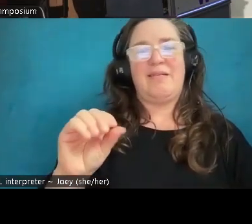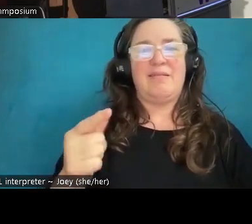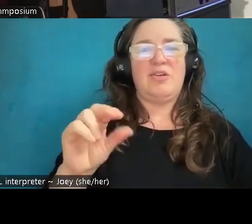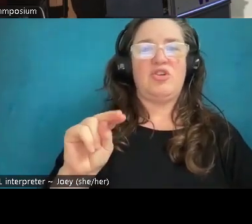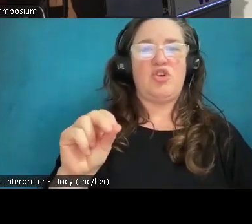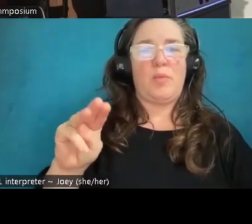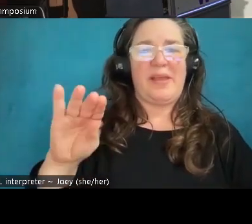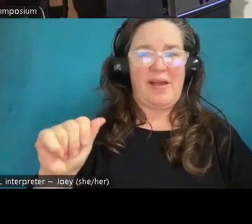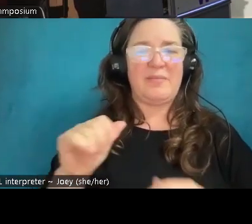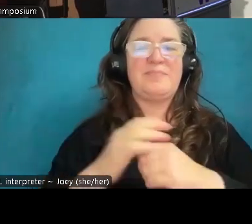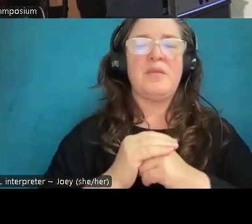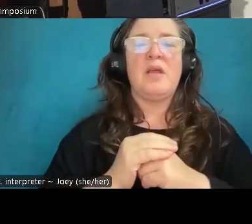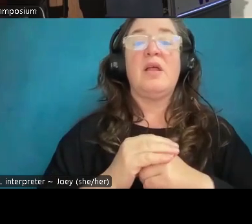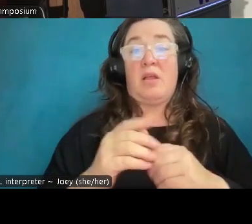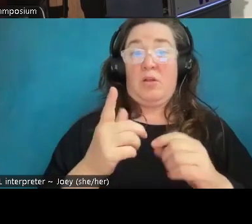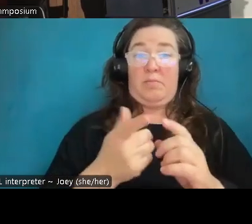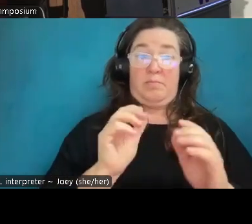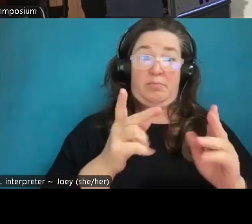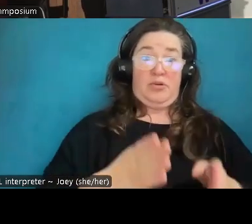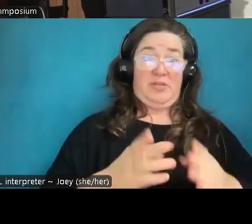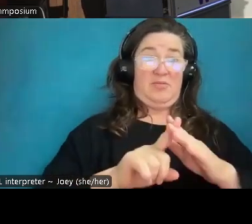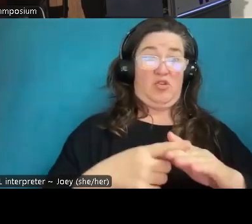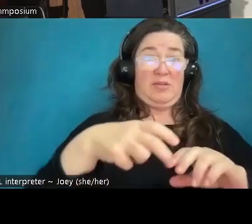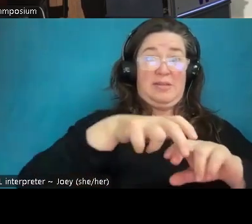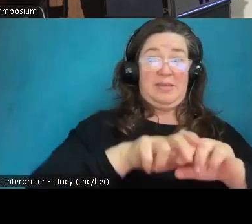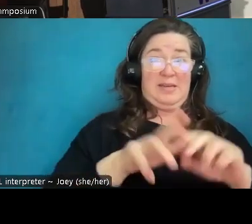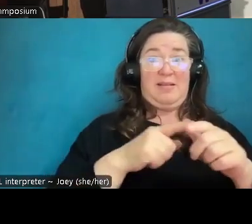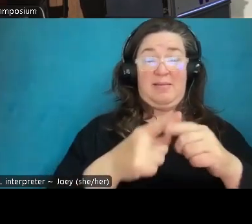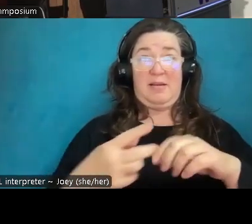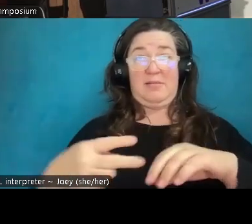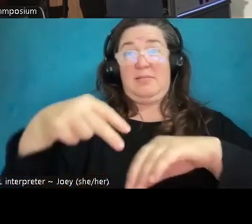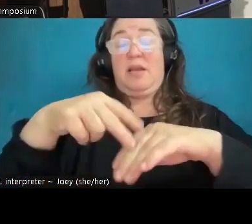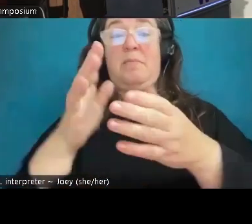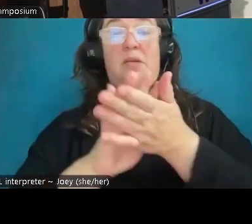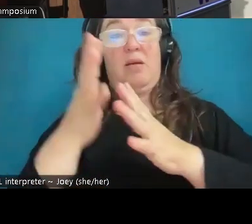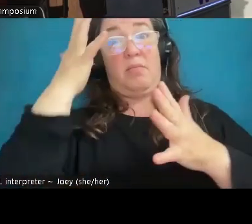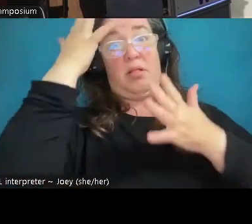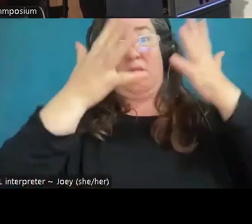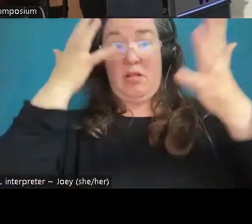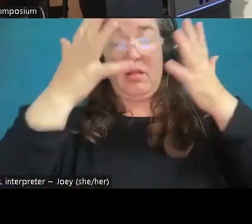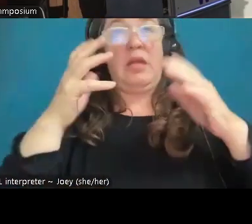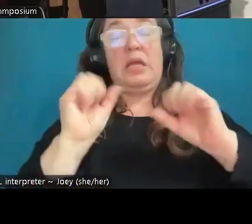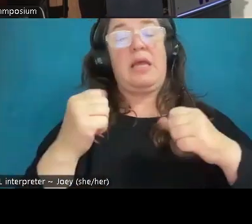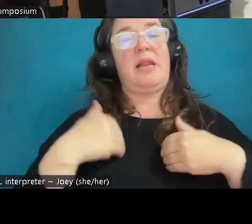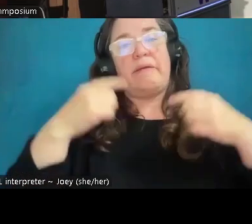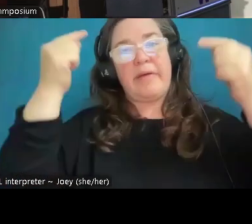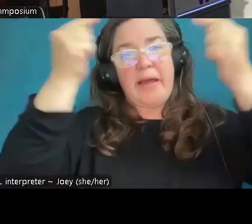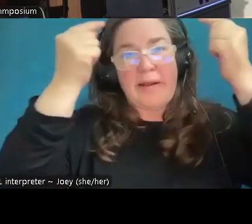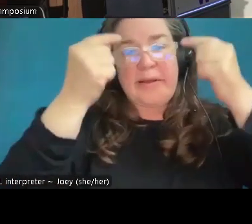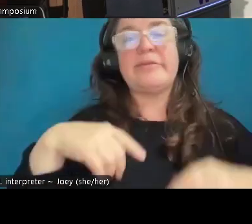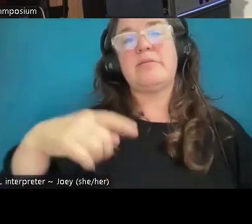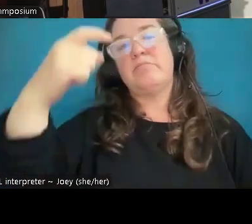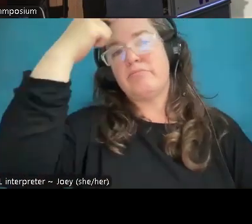goes from sitting to standing, they get short of breath, dizzy, lightheaded, they can get headaches, brain fog associated with